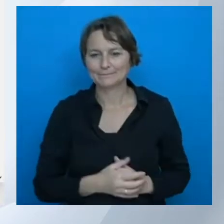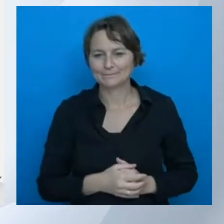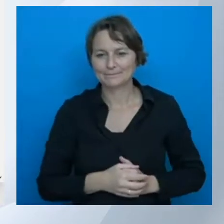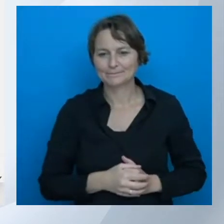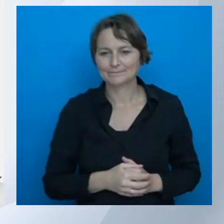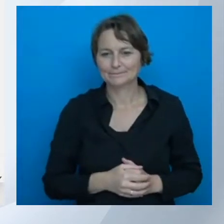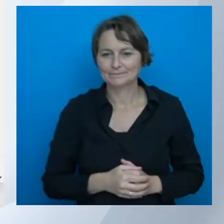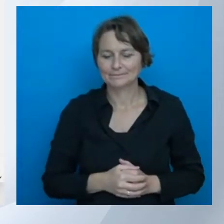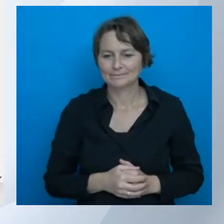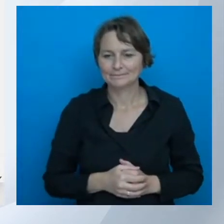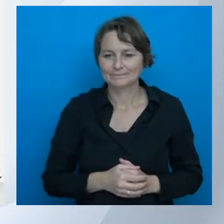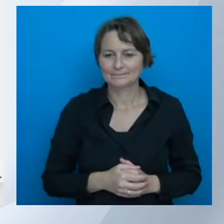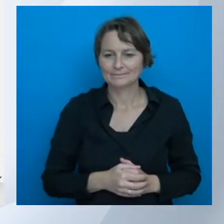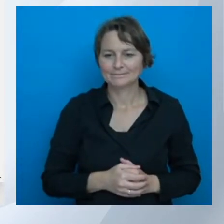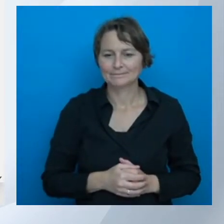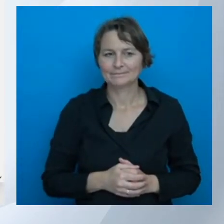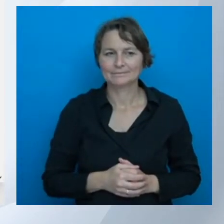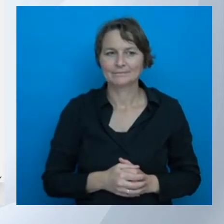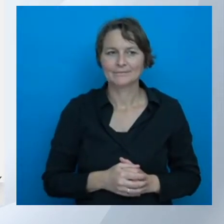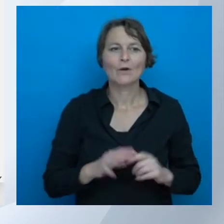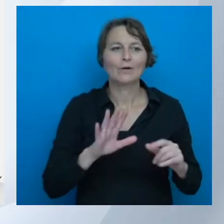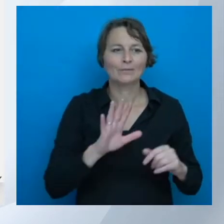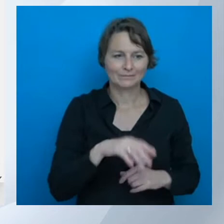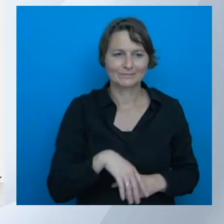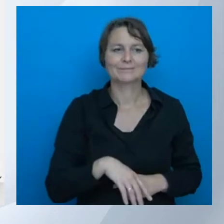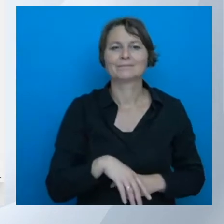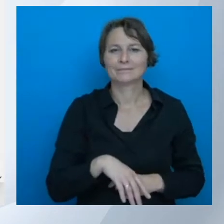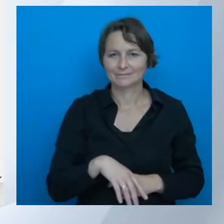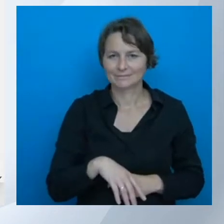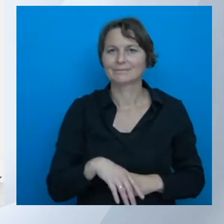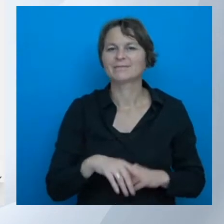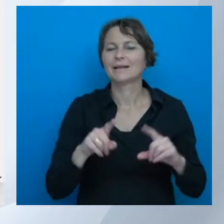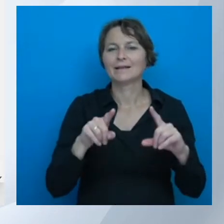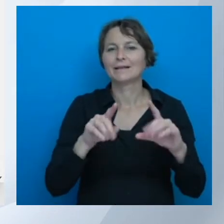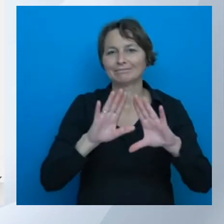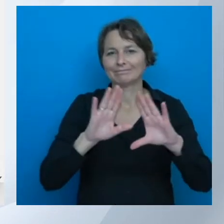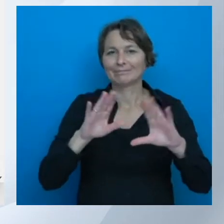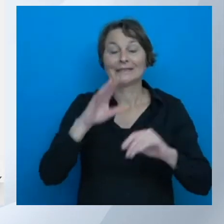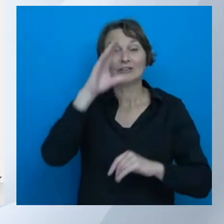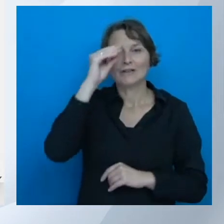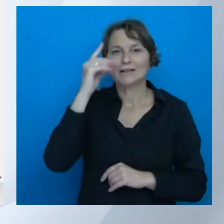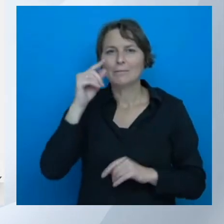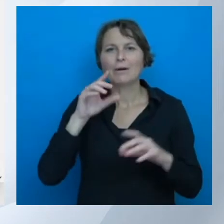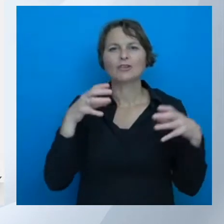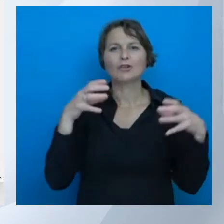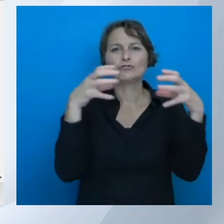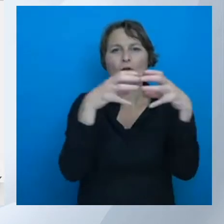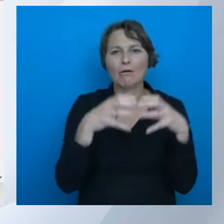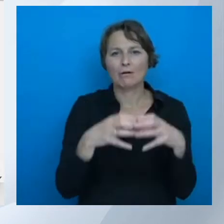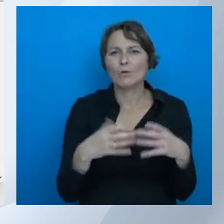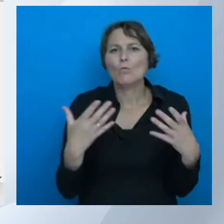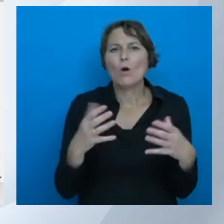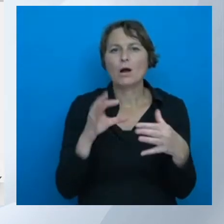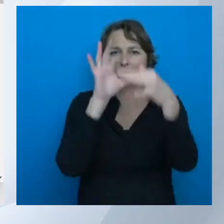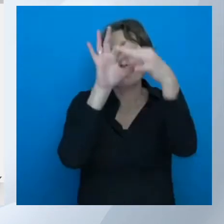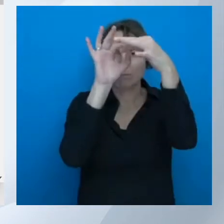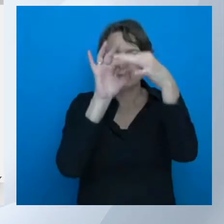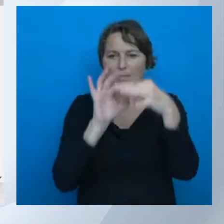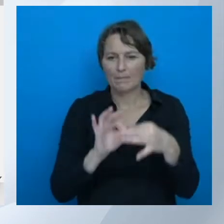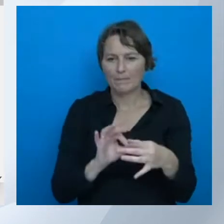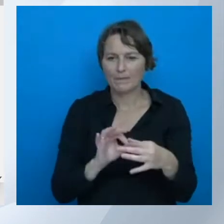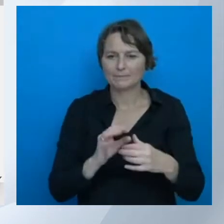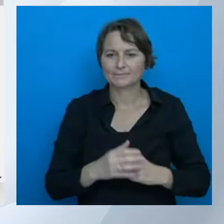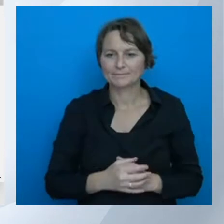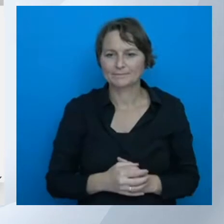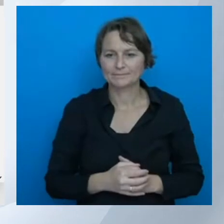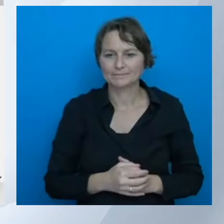Now, just for fun, let's take a closer look in the labels. So what kind of labels we have. So if you run this